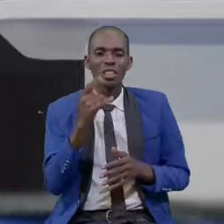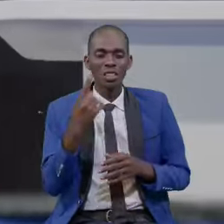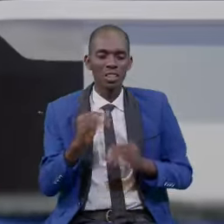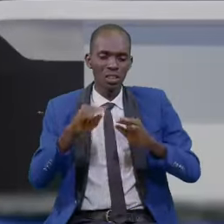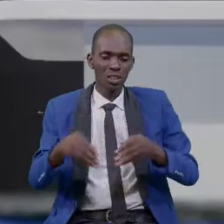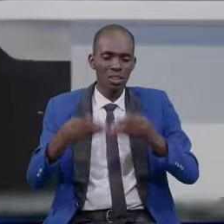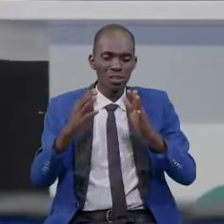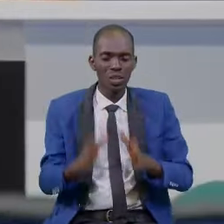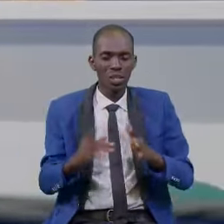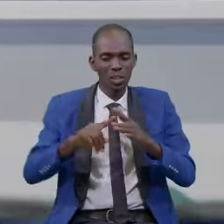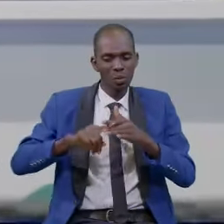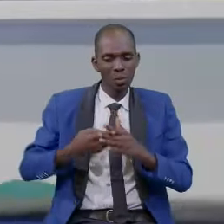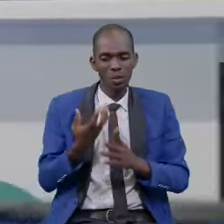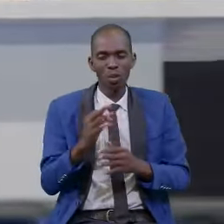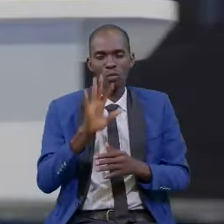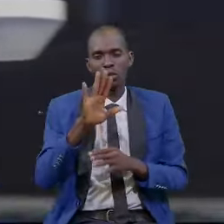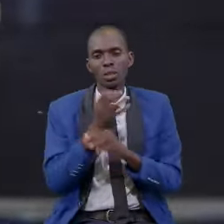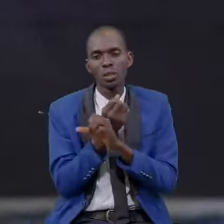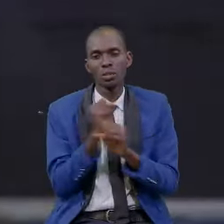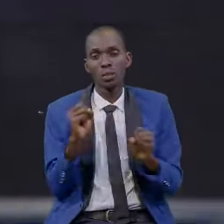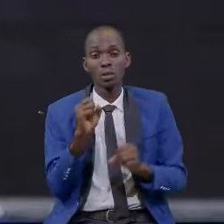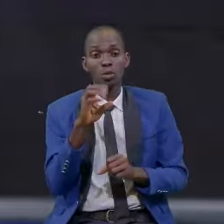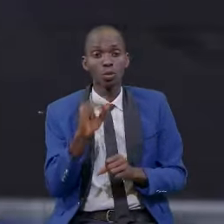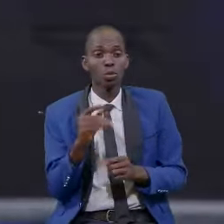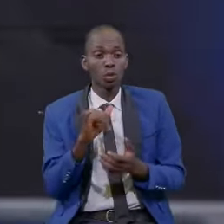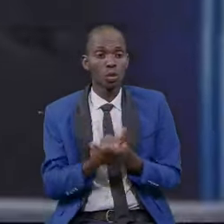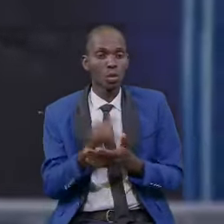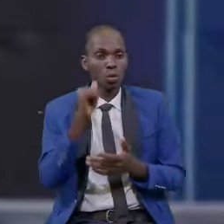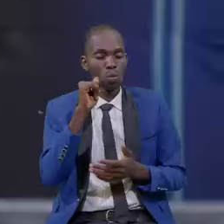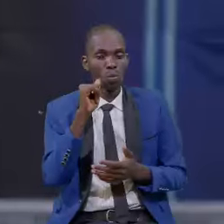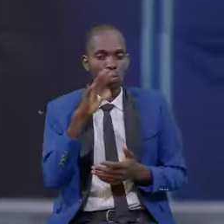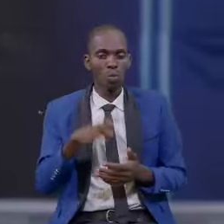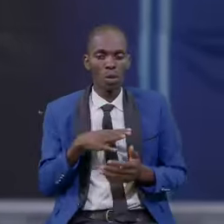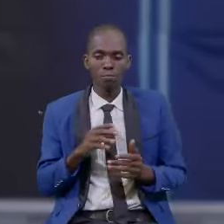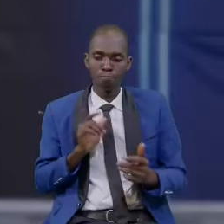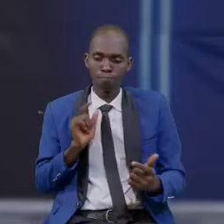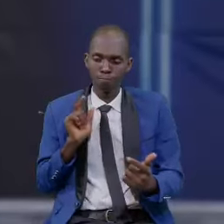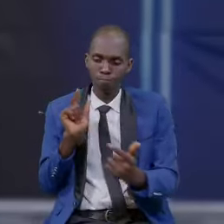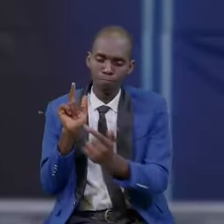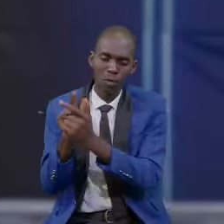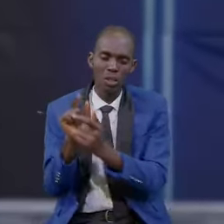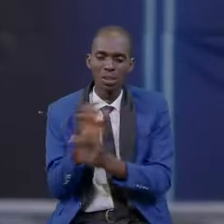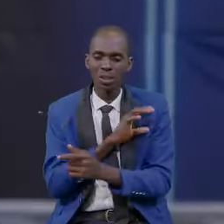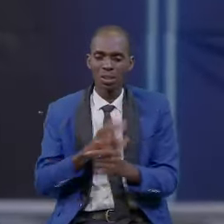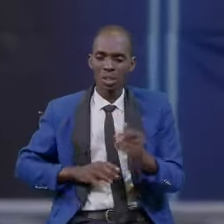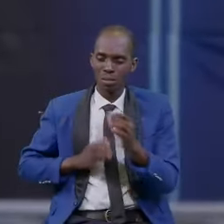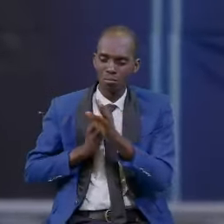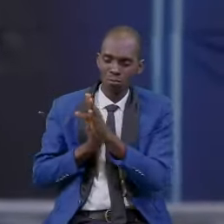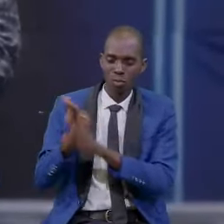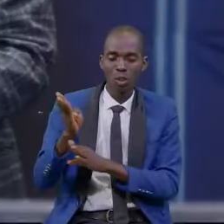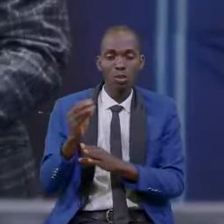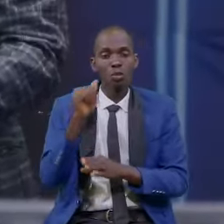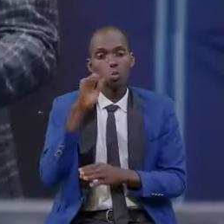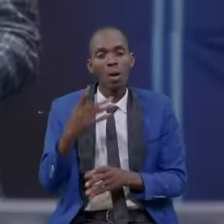your deliverance. And so she went straight to the source of the miracle. She came from